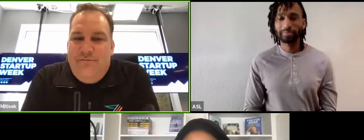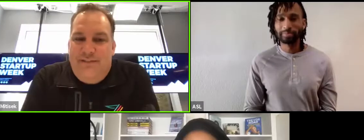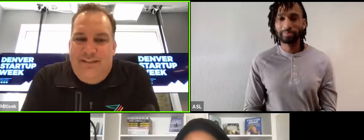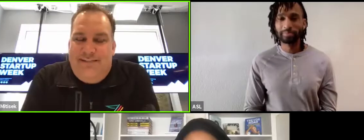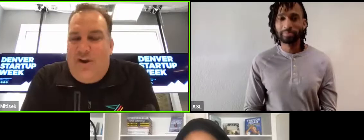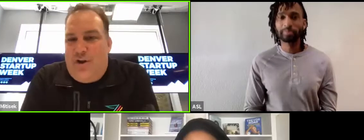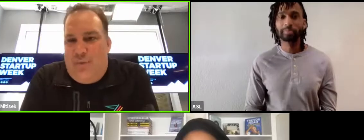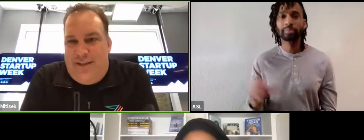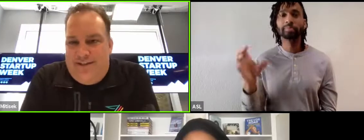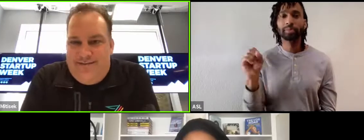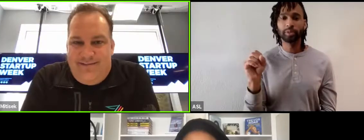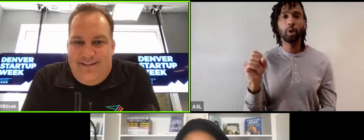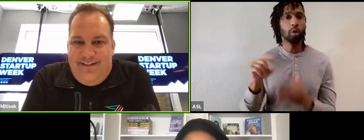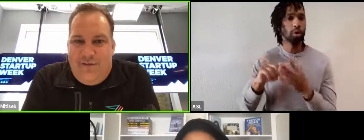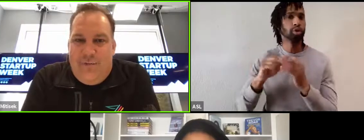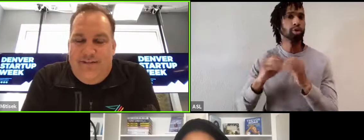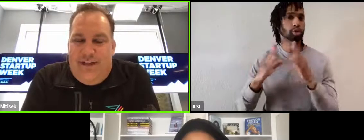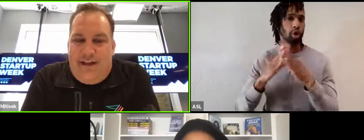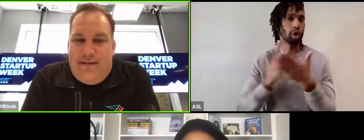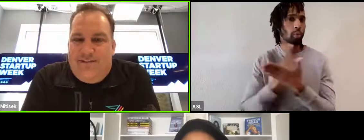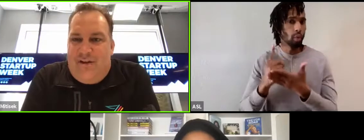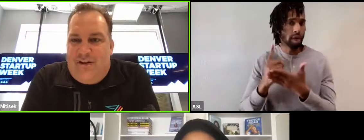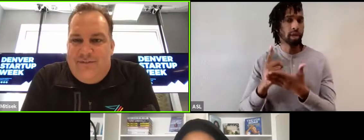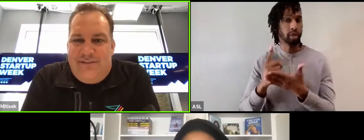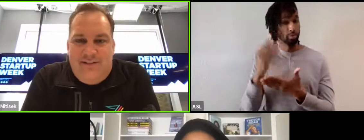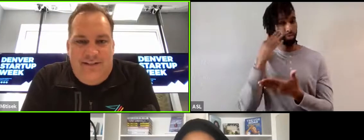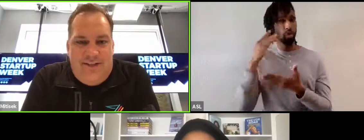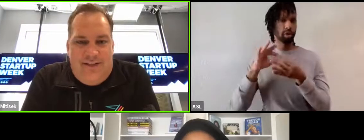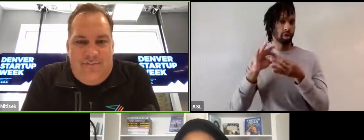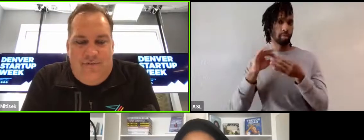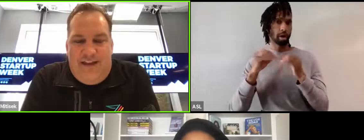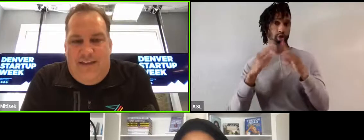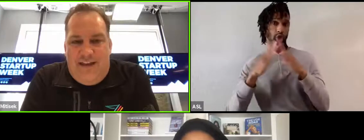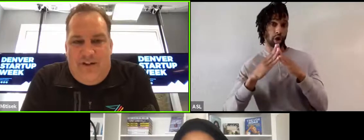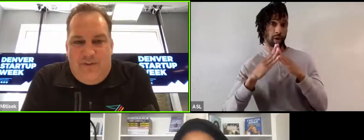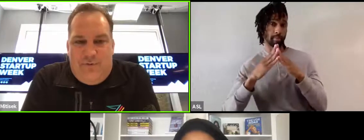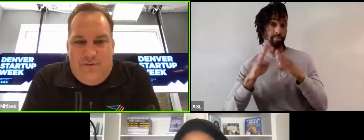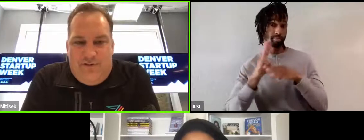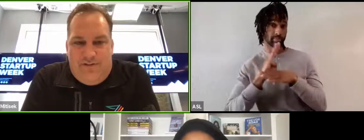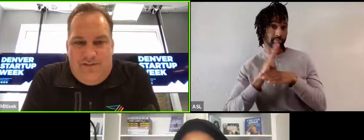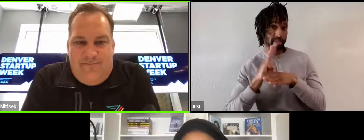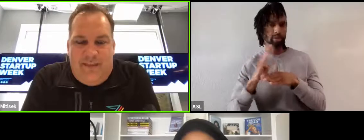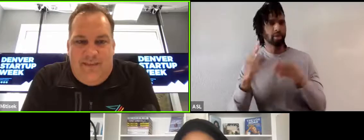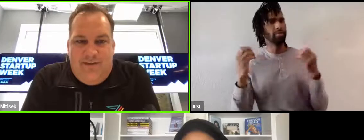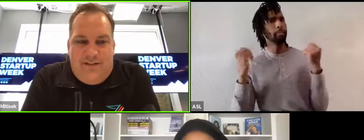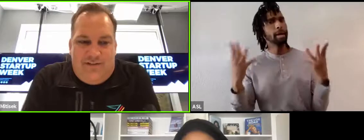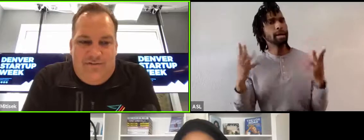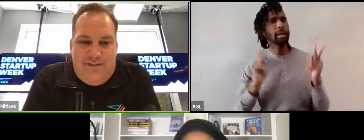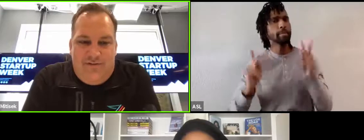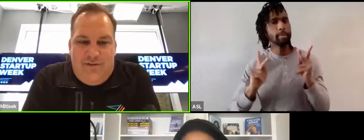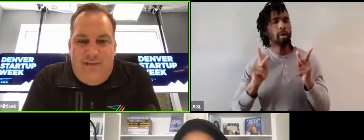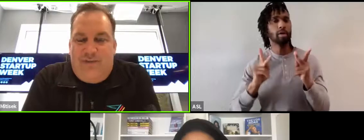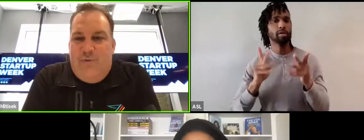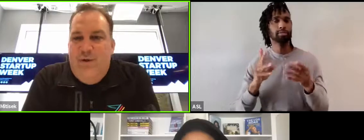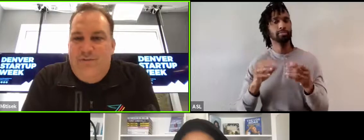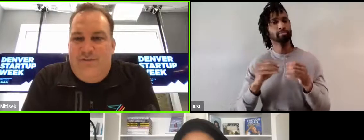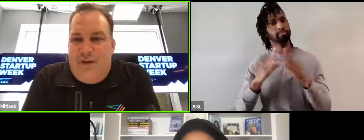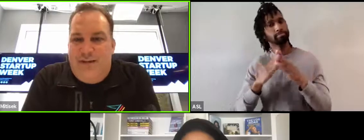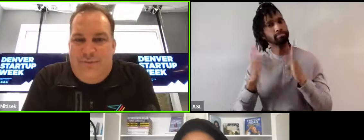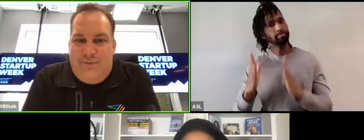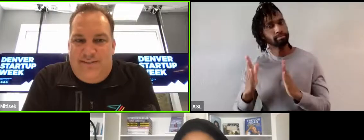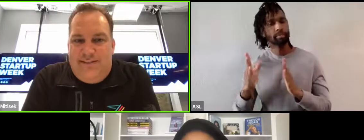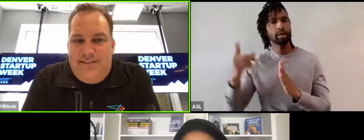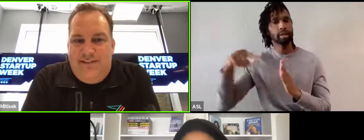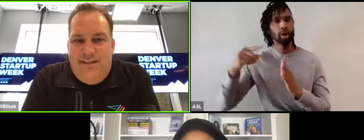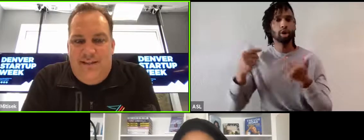So it's startup week. You know, when we talk about startups, we've got a lot of entrepreneurs and those that are, you know, in the throes of